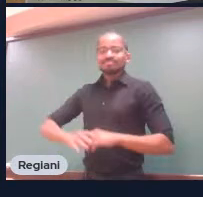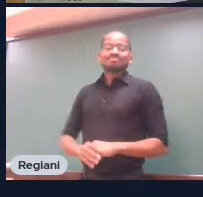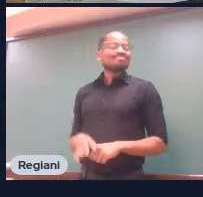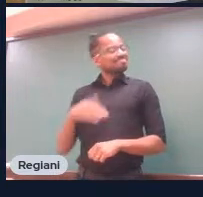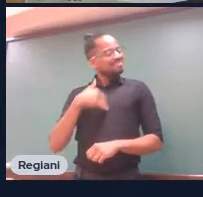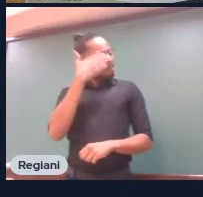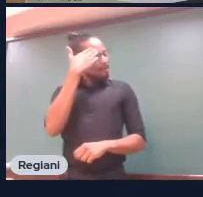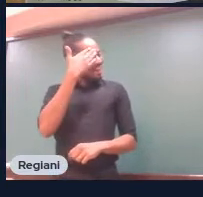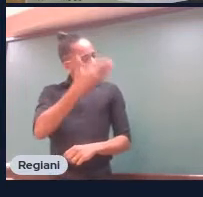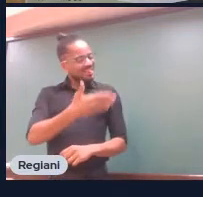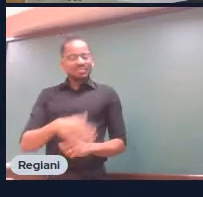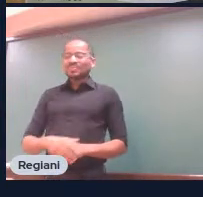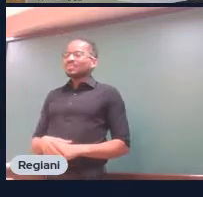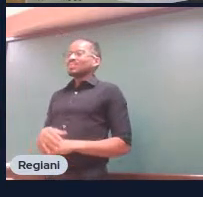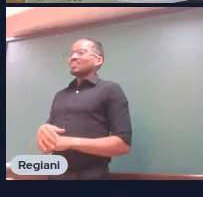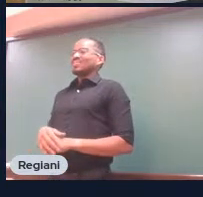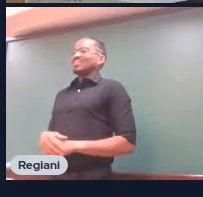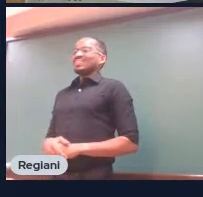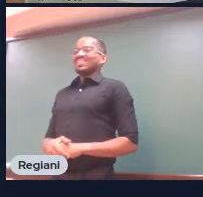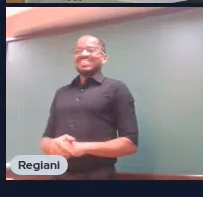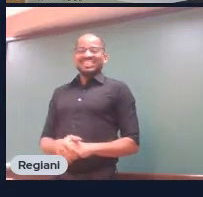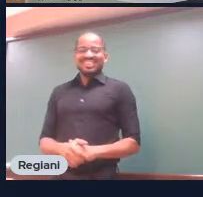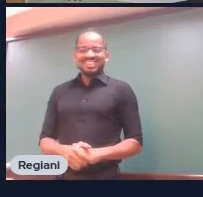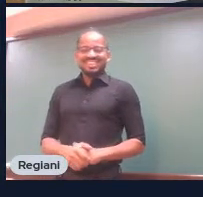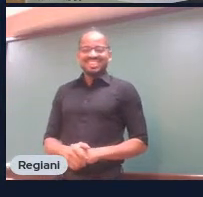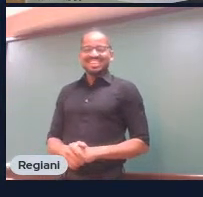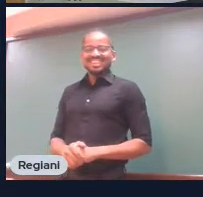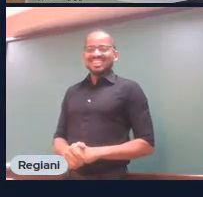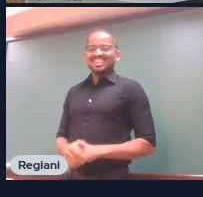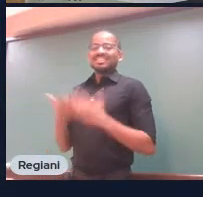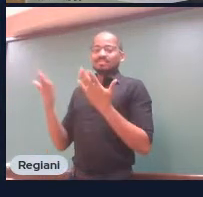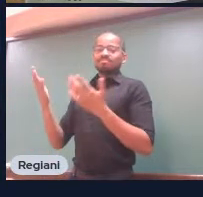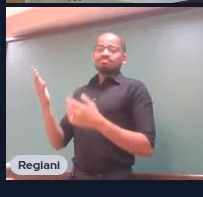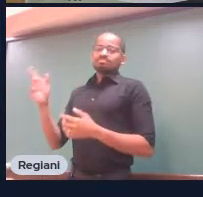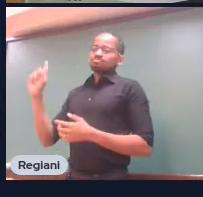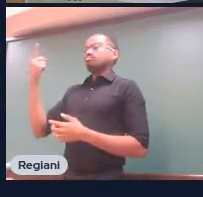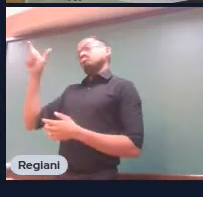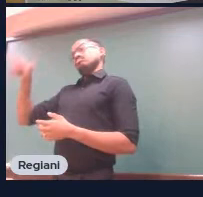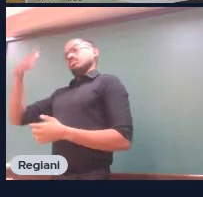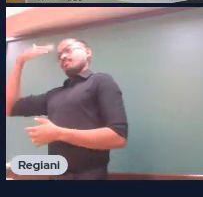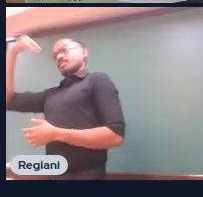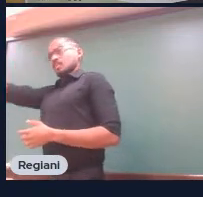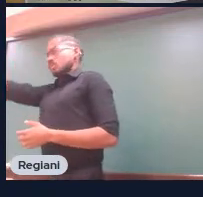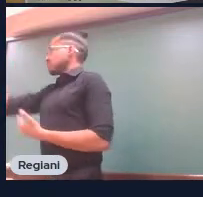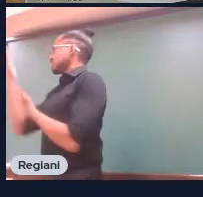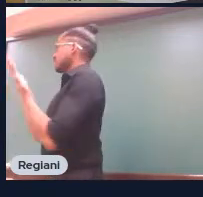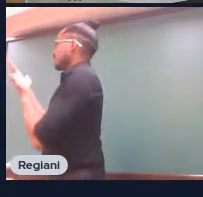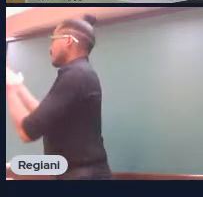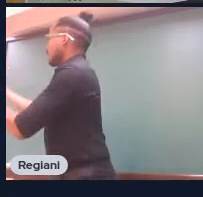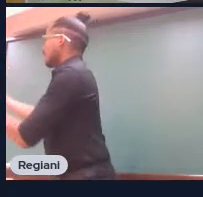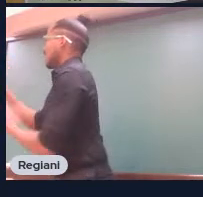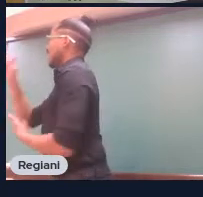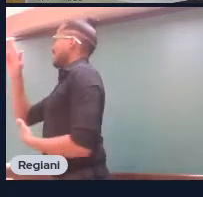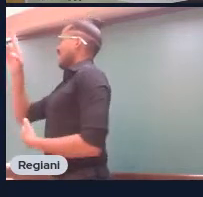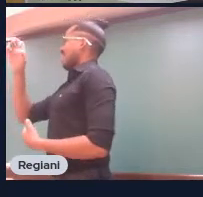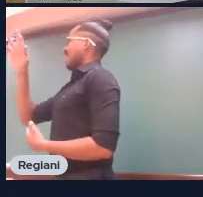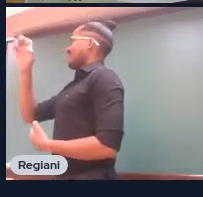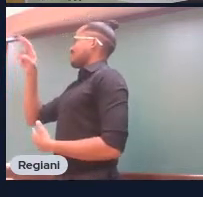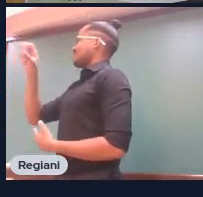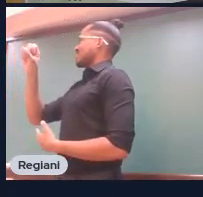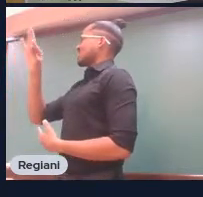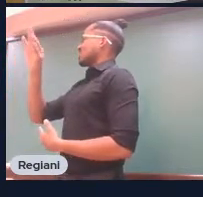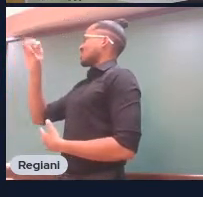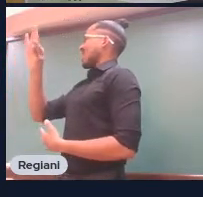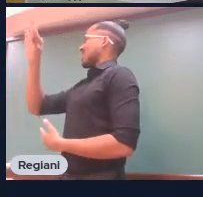Obrigado. De nada. Now, one of the big names in the field is Gregory Grafenstadt, and in '98 at the EuroLex conference,